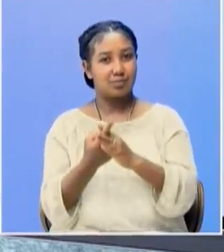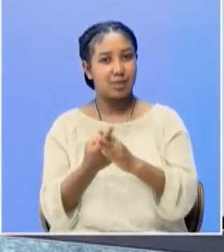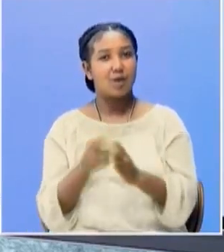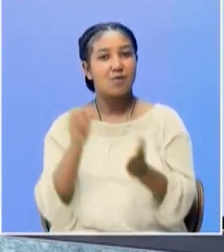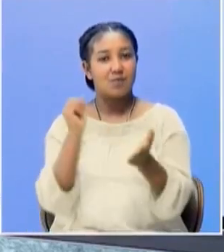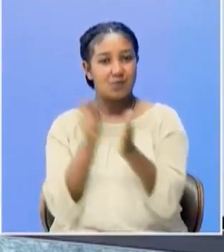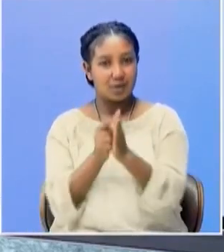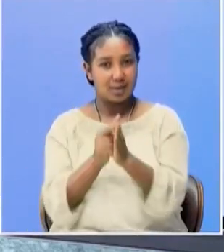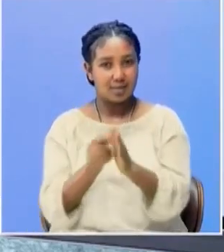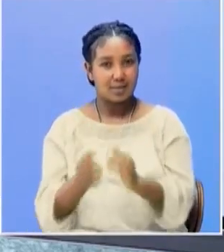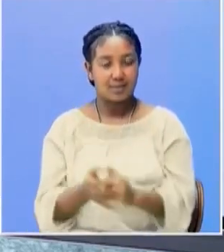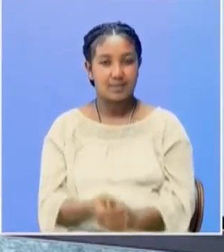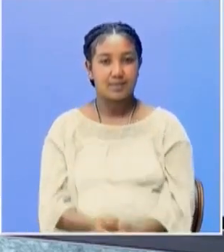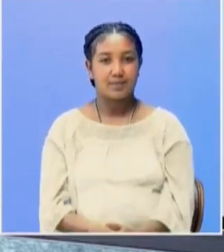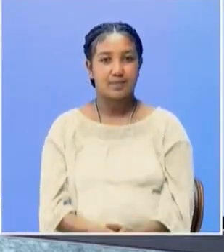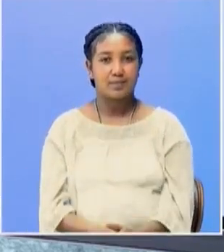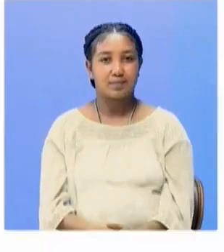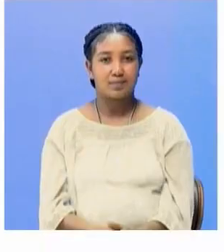For example,